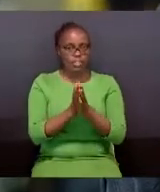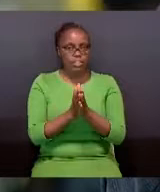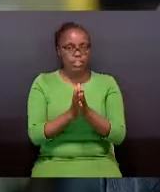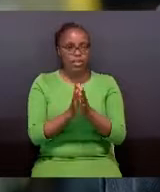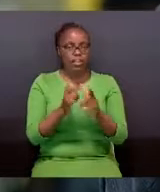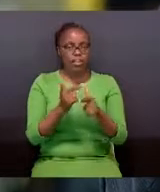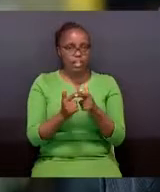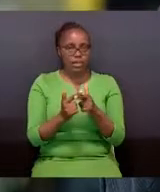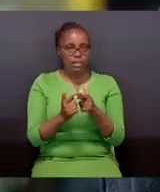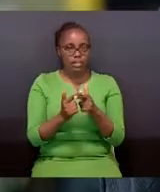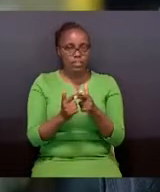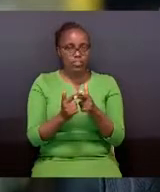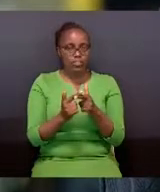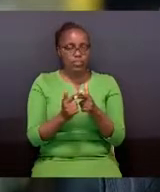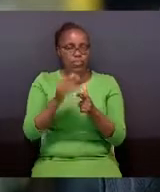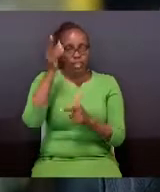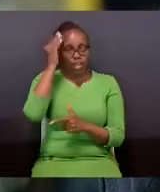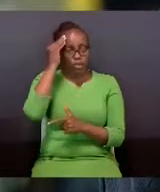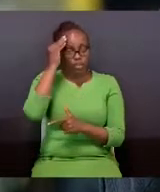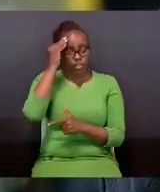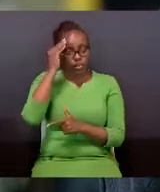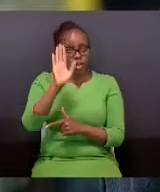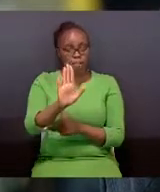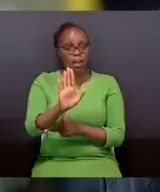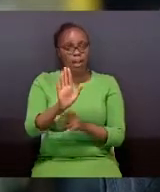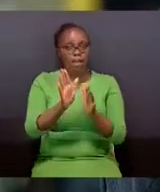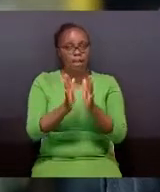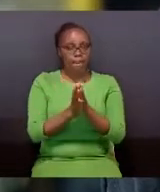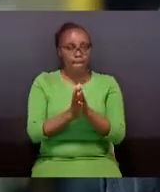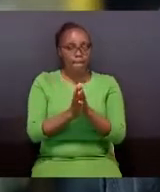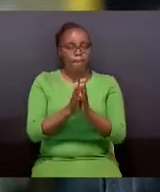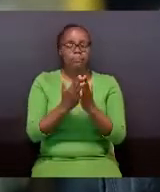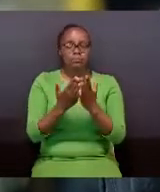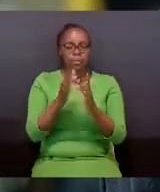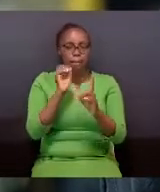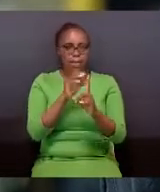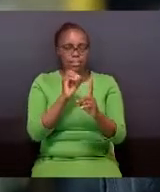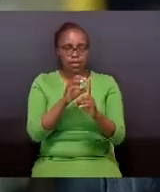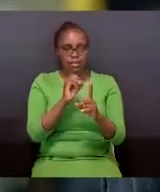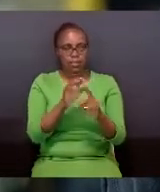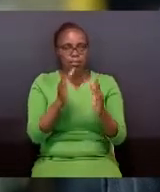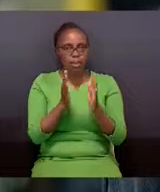And then the education, the mentorship, the